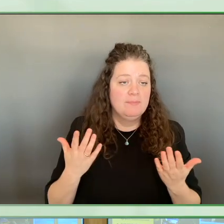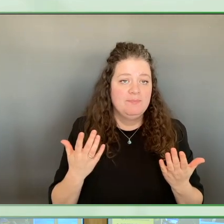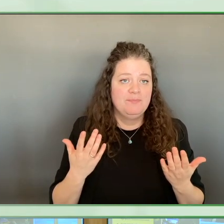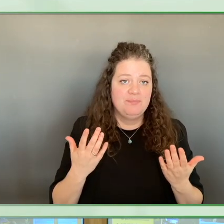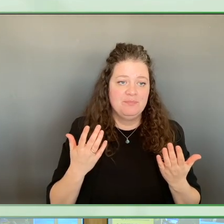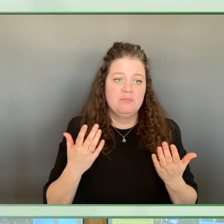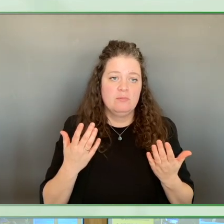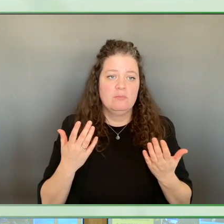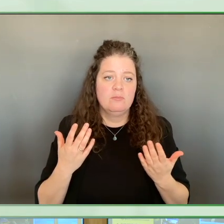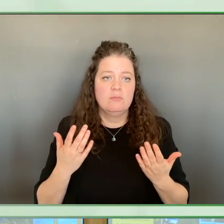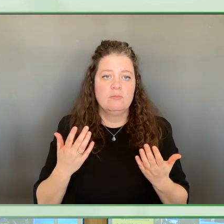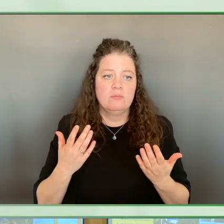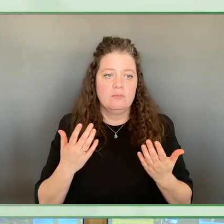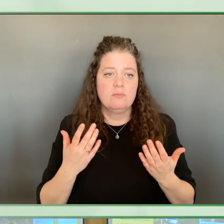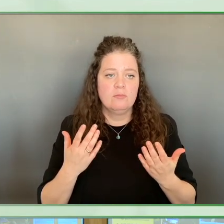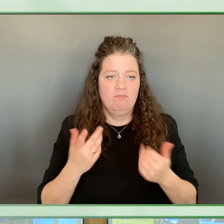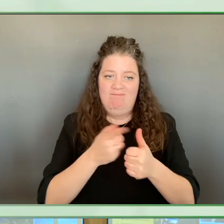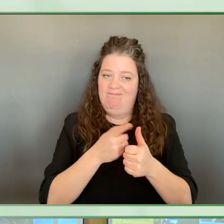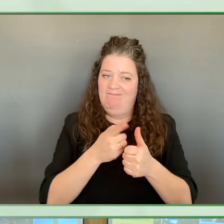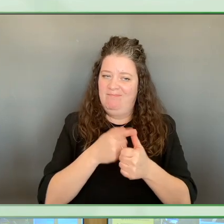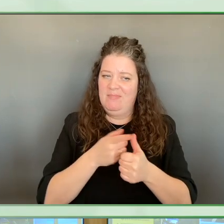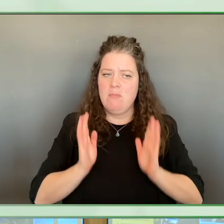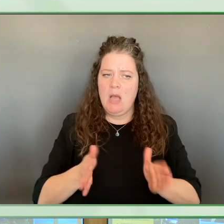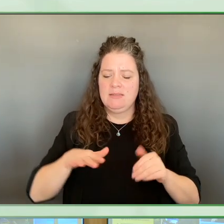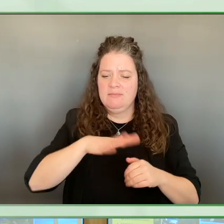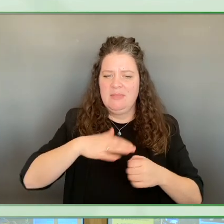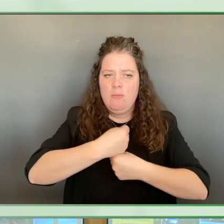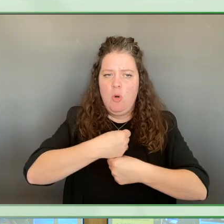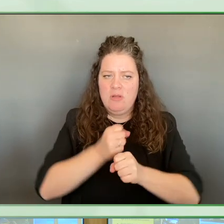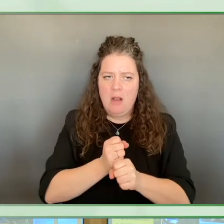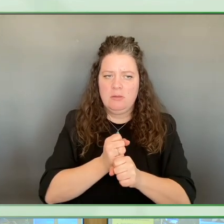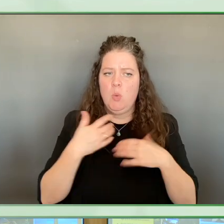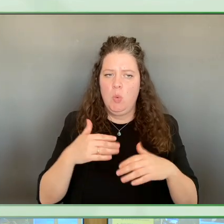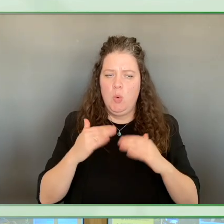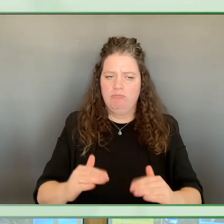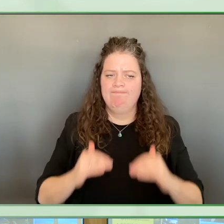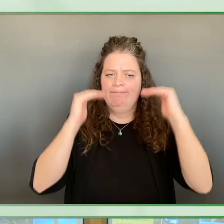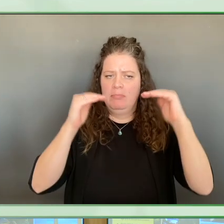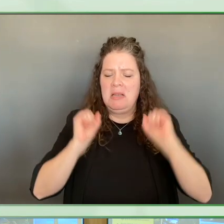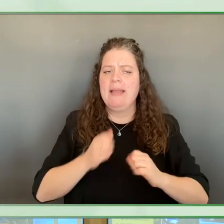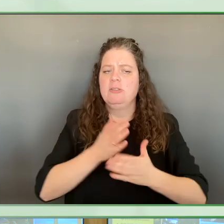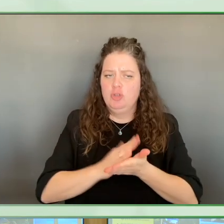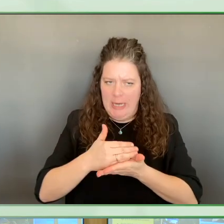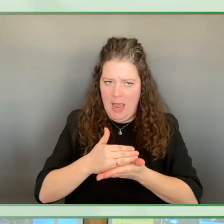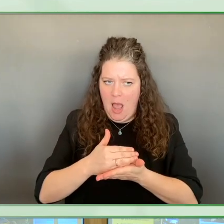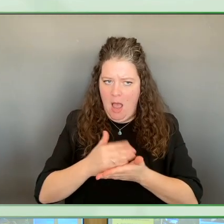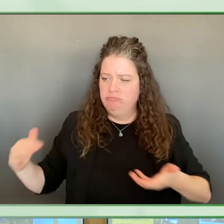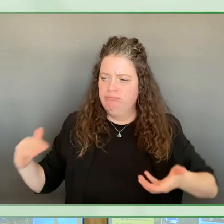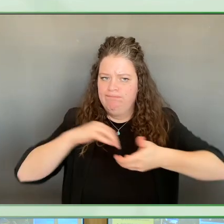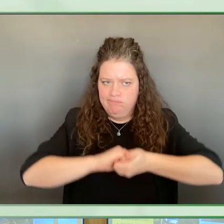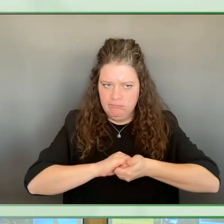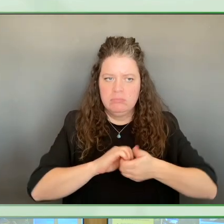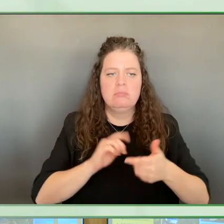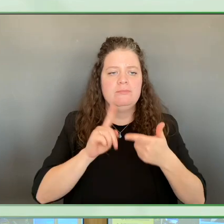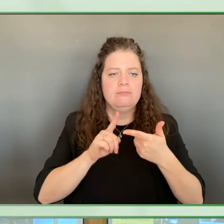question, we need advanced facilities that can be shared by multiple innovators. And number two, we need initiatives that collaborate